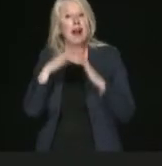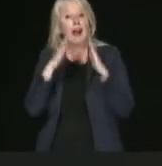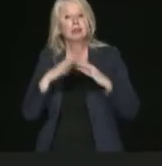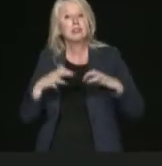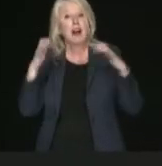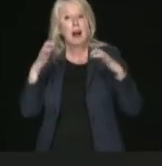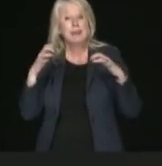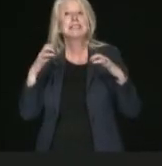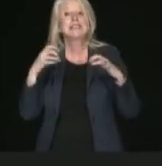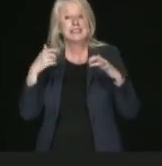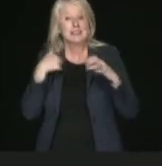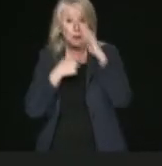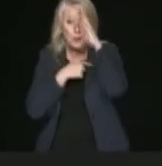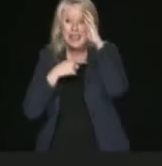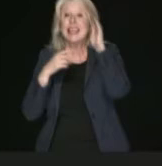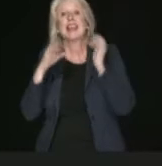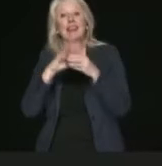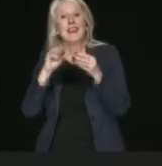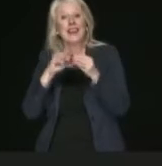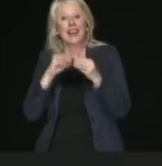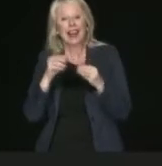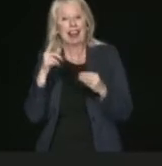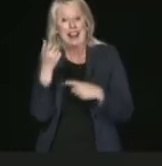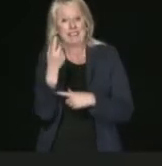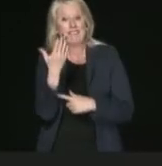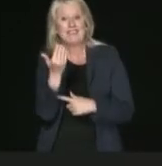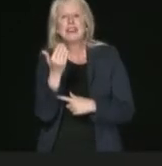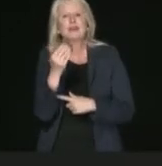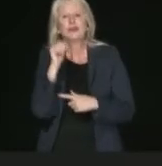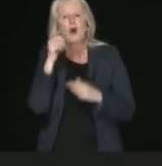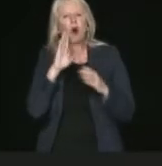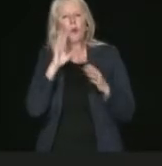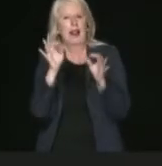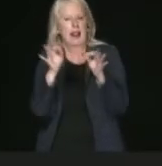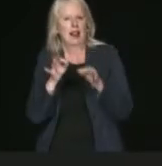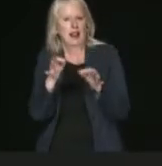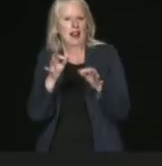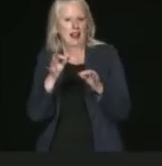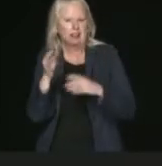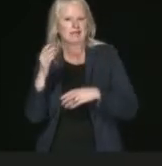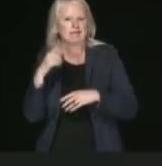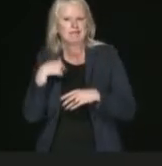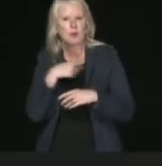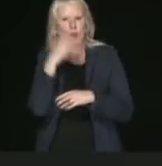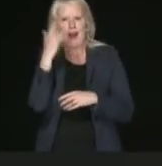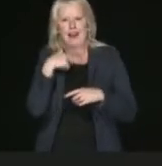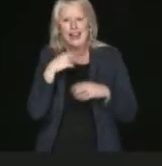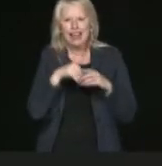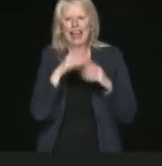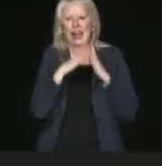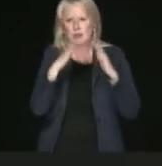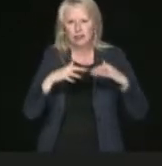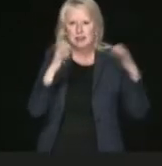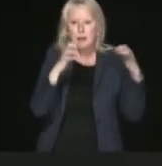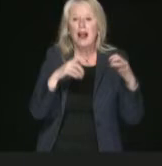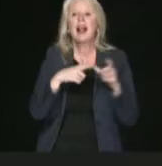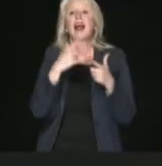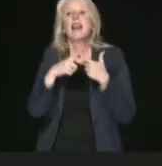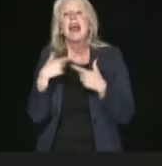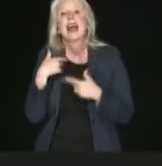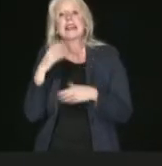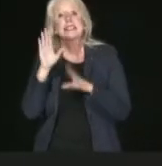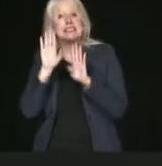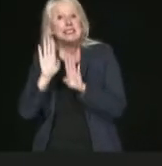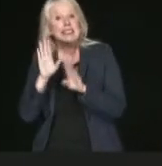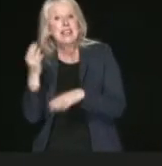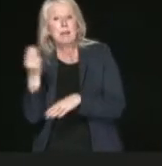later and from the floor of the House of Commons. And on that note, I'll be taking Sunday and Monday with Sophie and the kids, but I'll